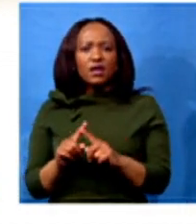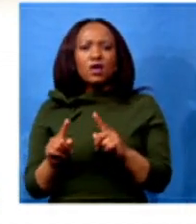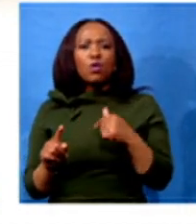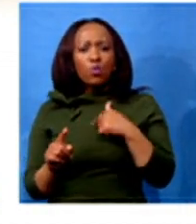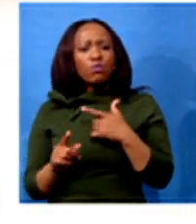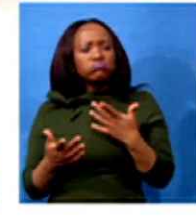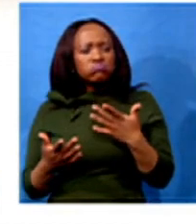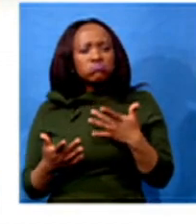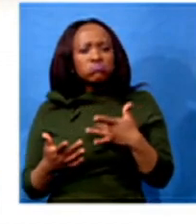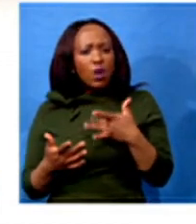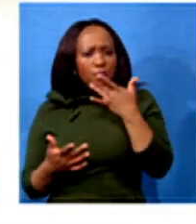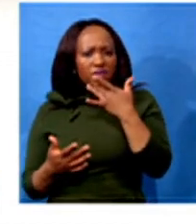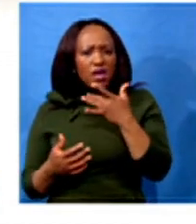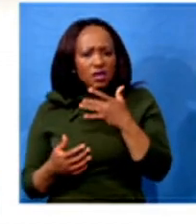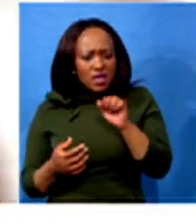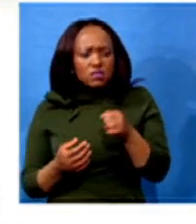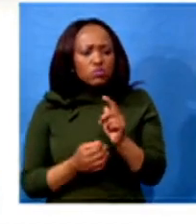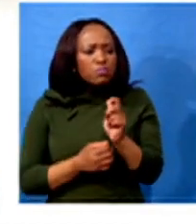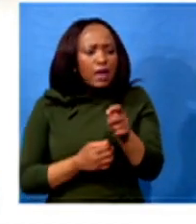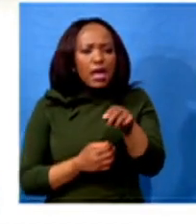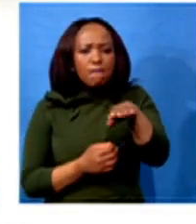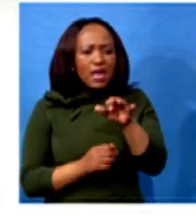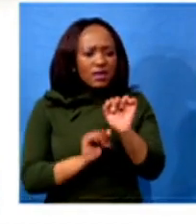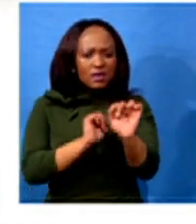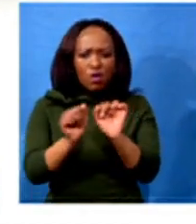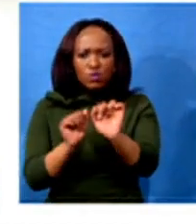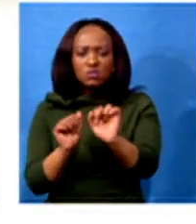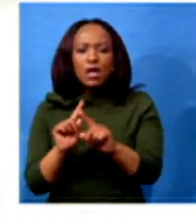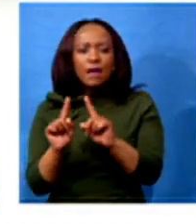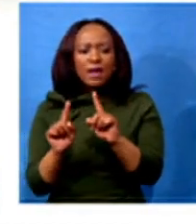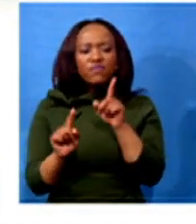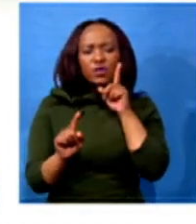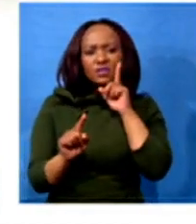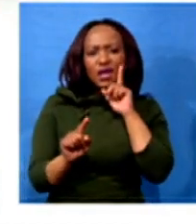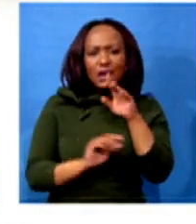to pay you in your bank account. But if when we validate the bank account,